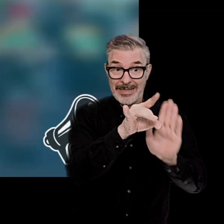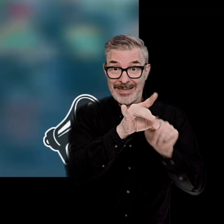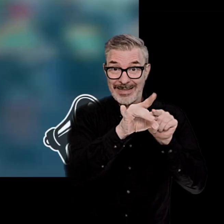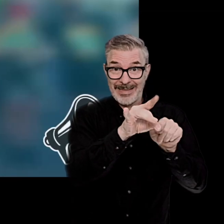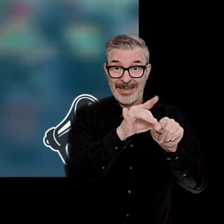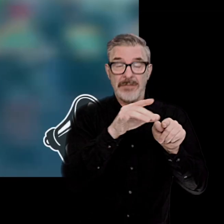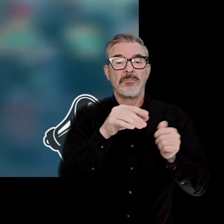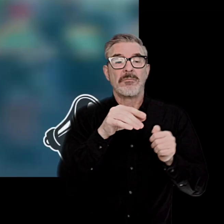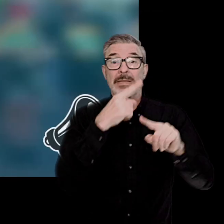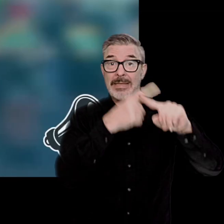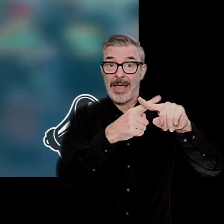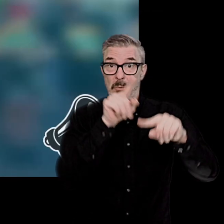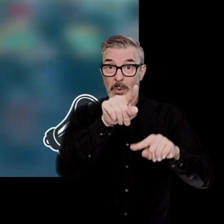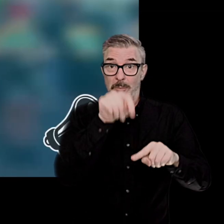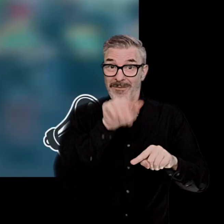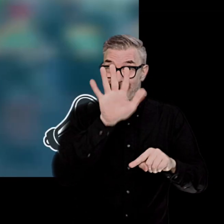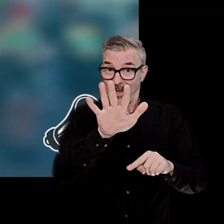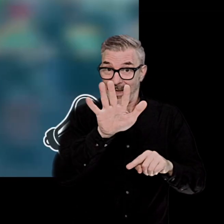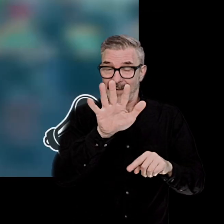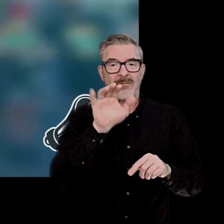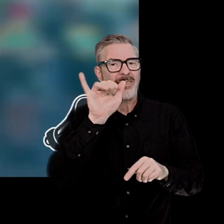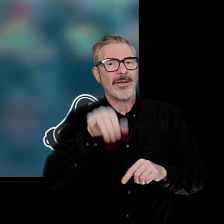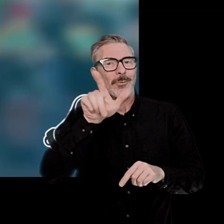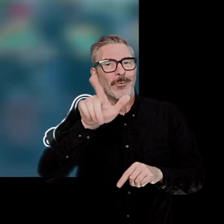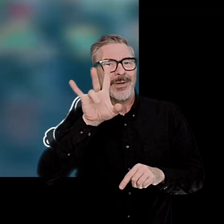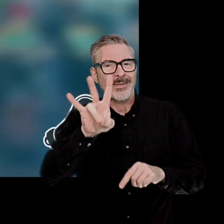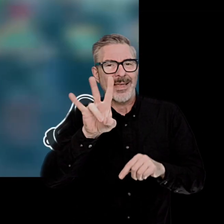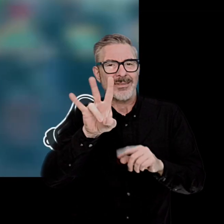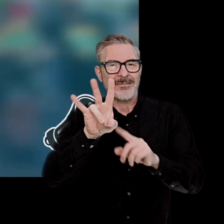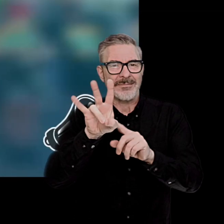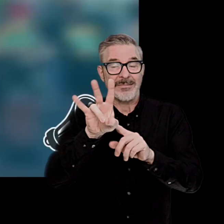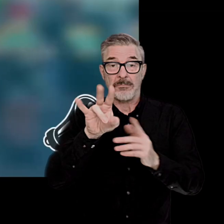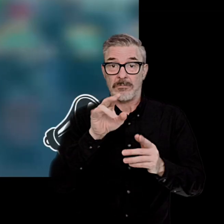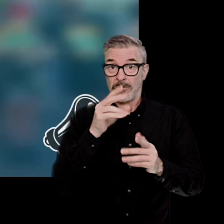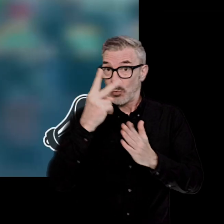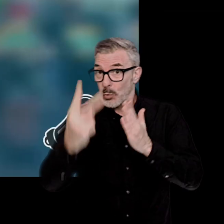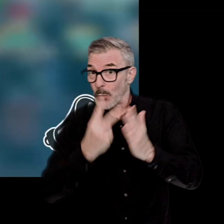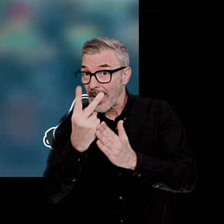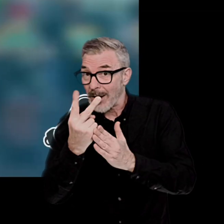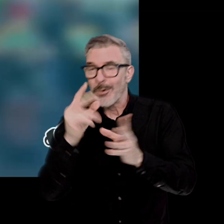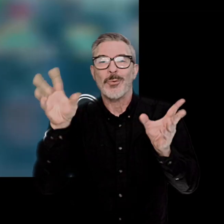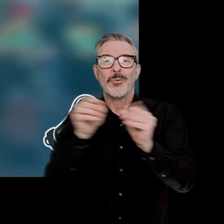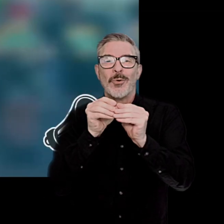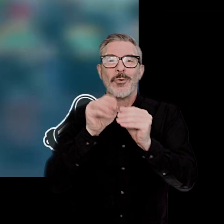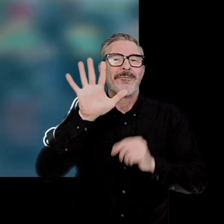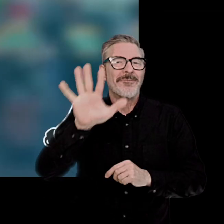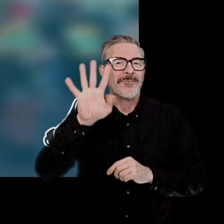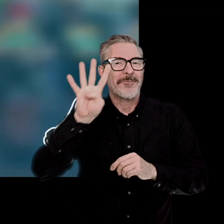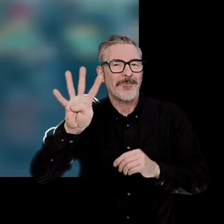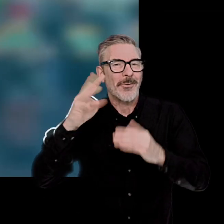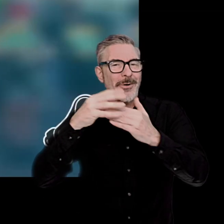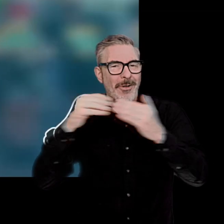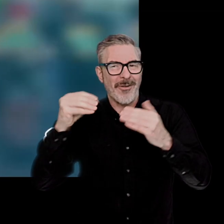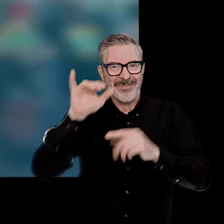So the total of your 1.5 times per hour would be $27